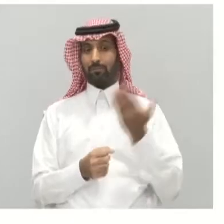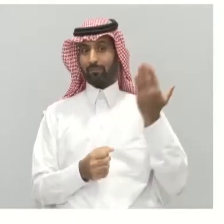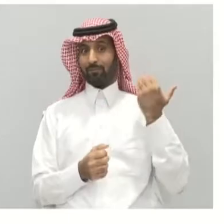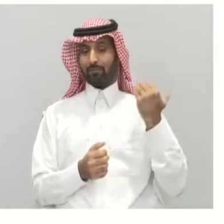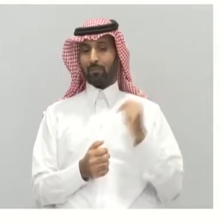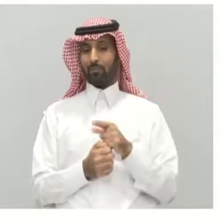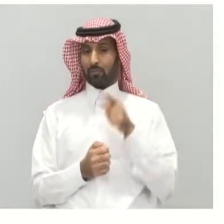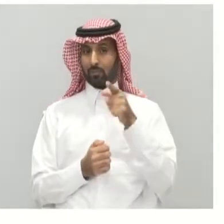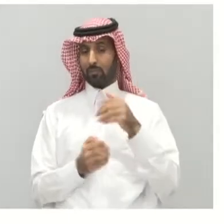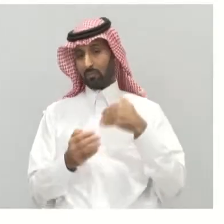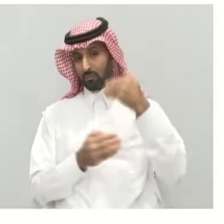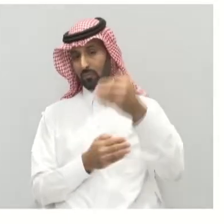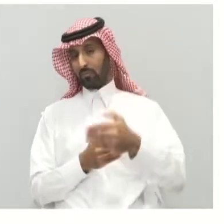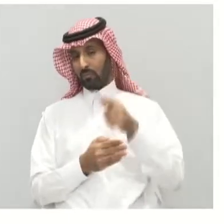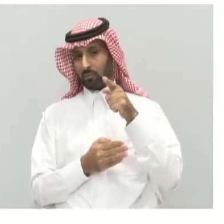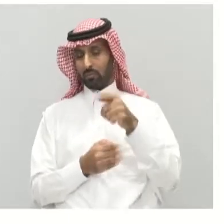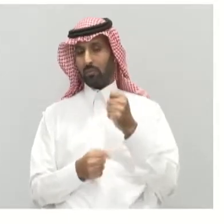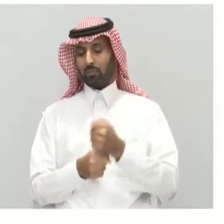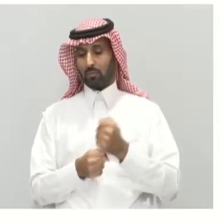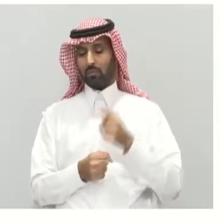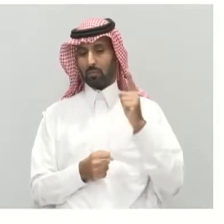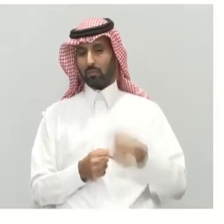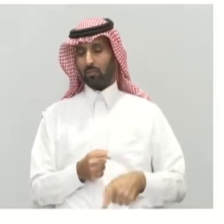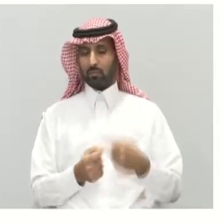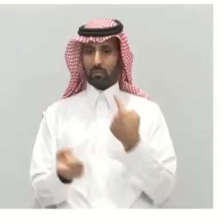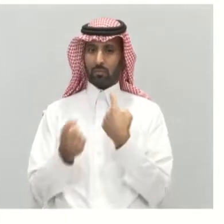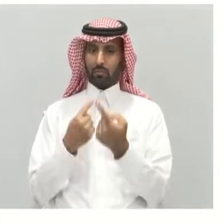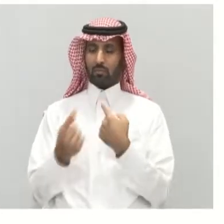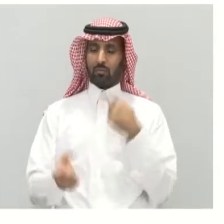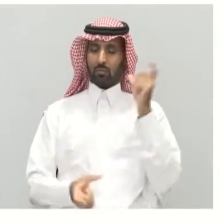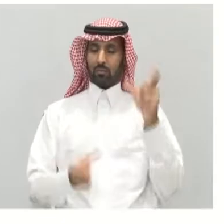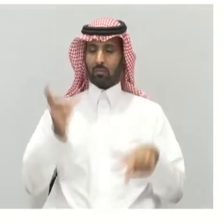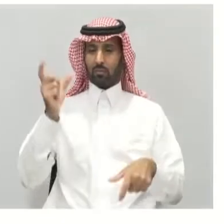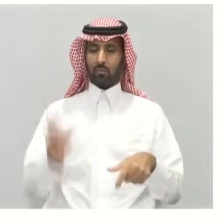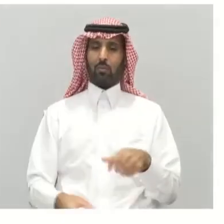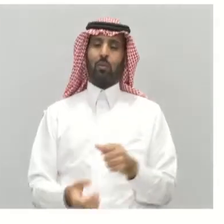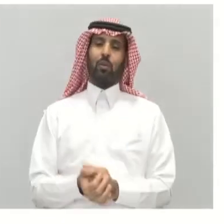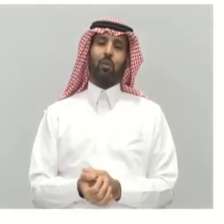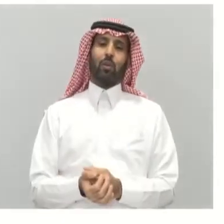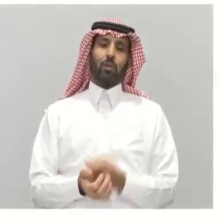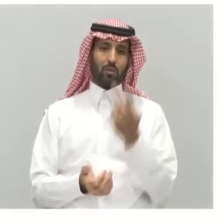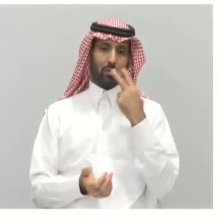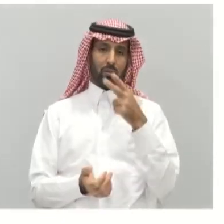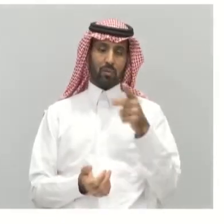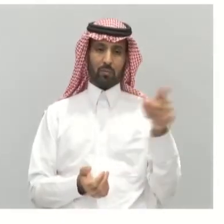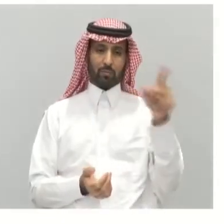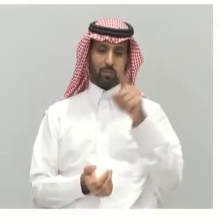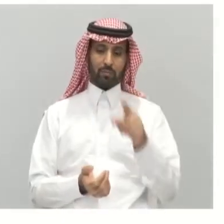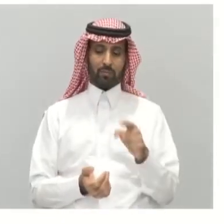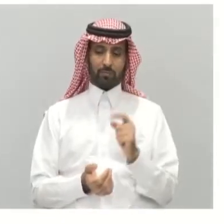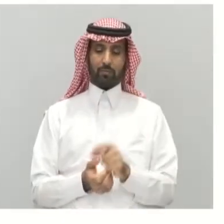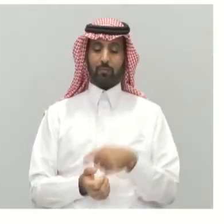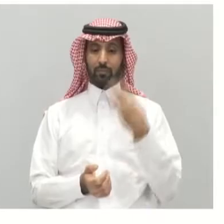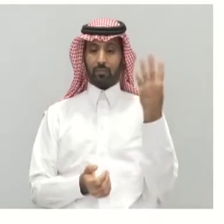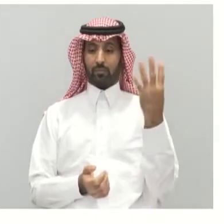you will do today, okay? As a conversation, inshallah. Look at these questions. We have